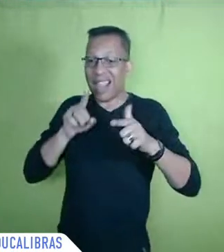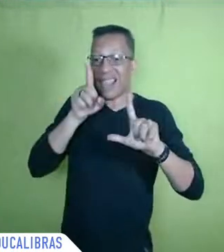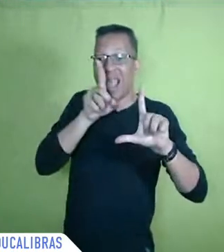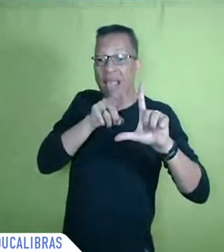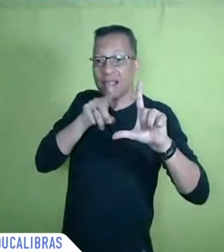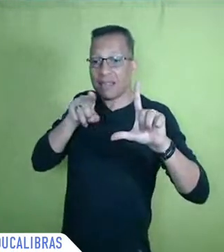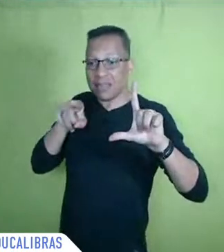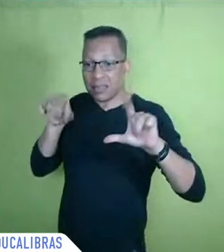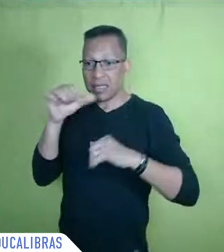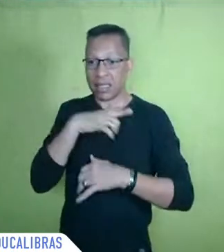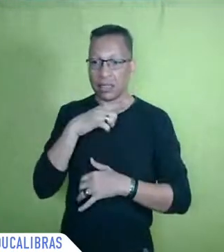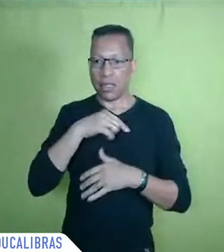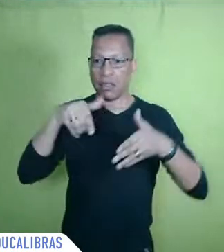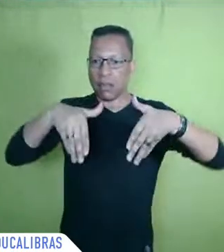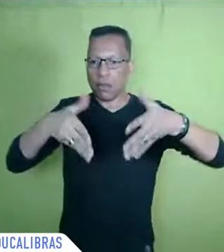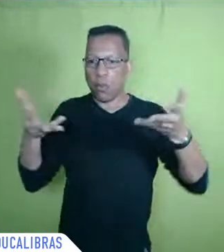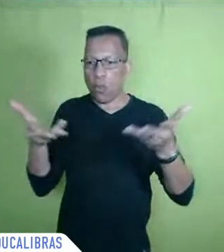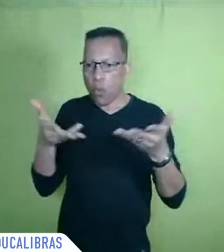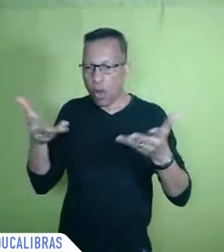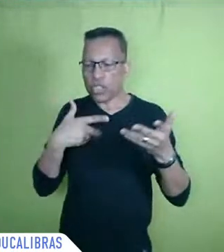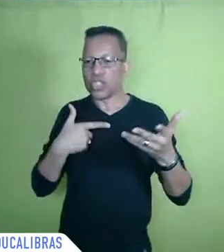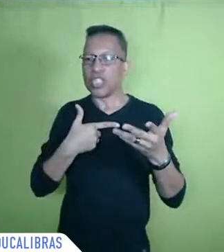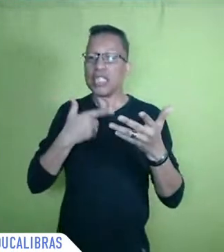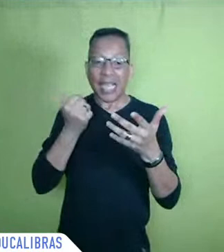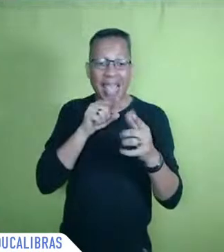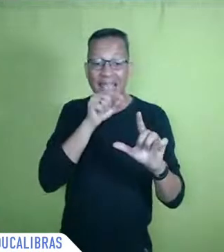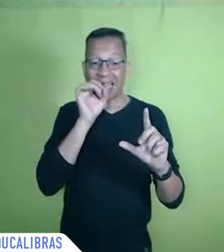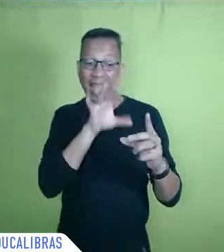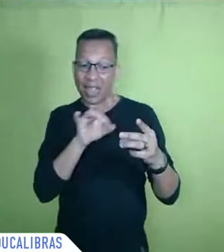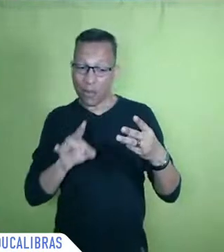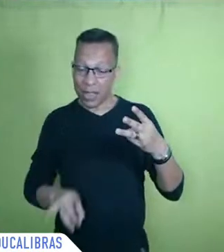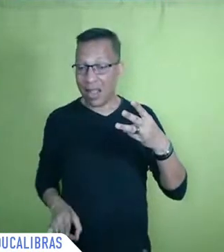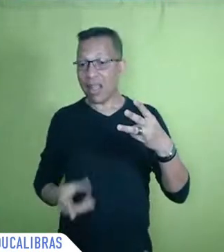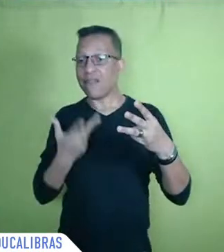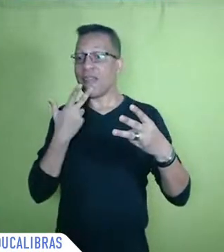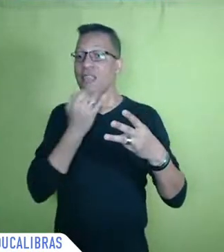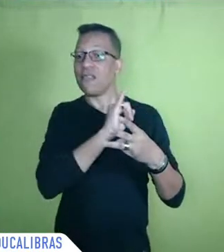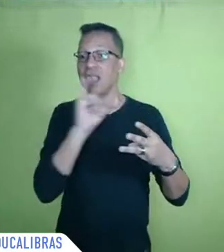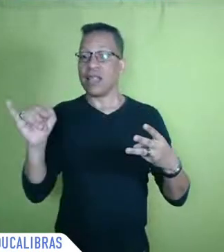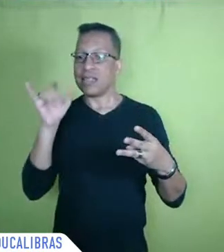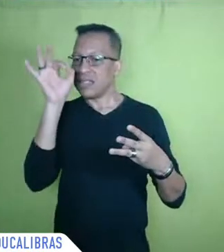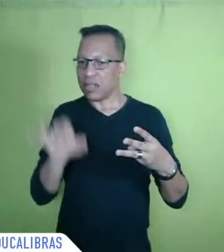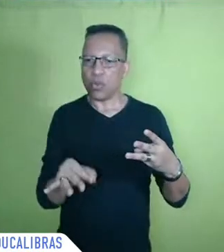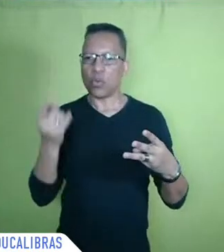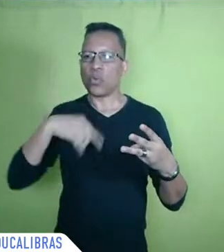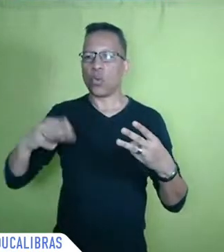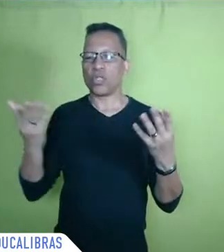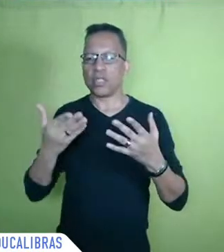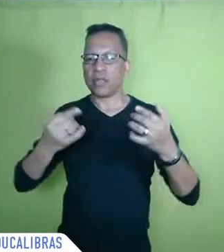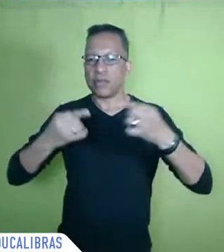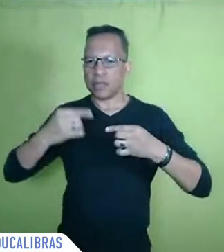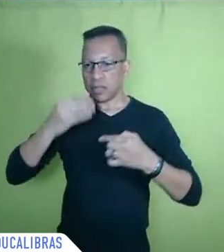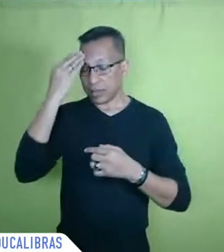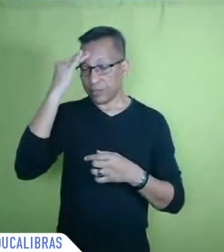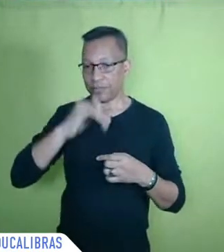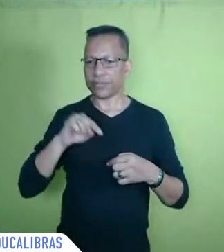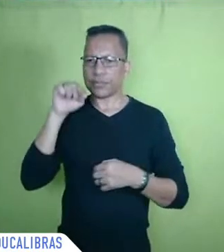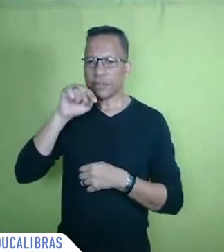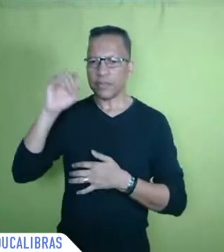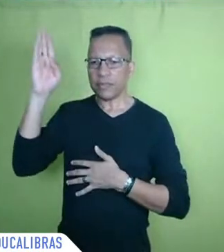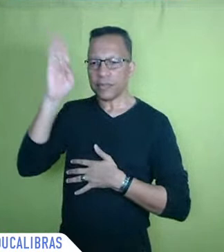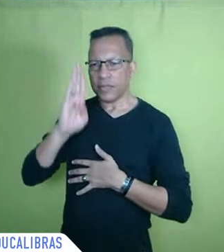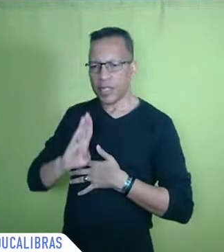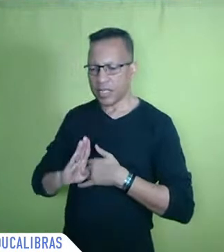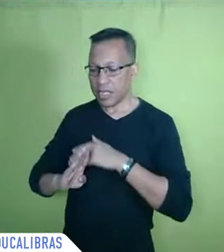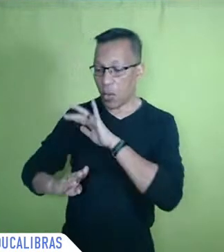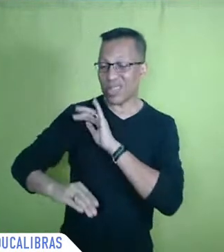each other. I'm going to bring some statistics that can explain you and bring some context to this